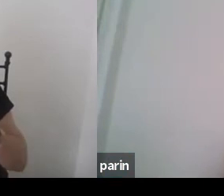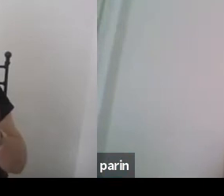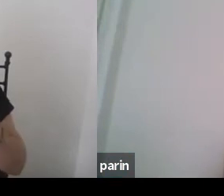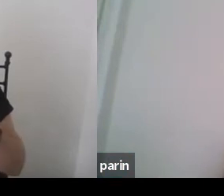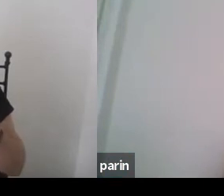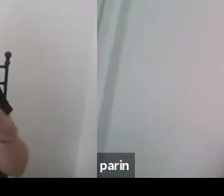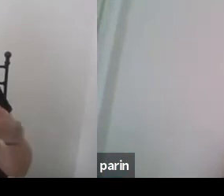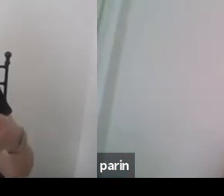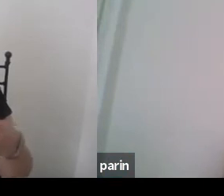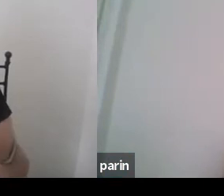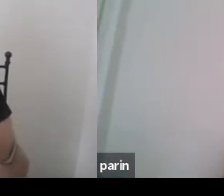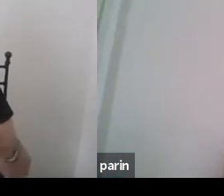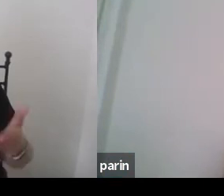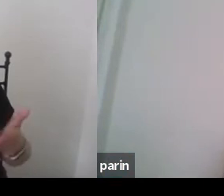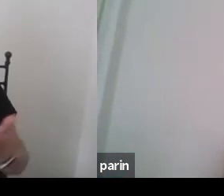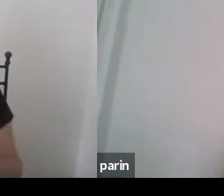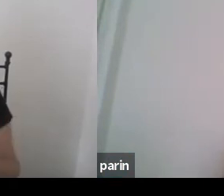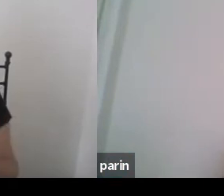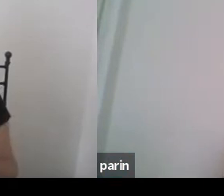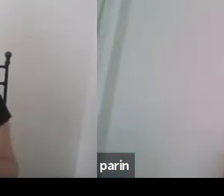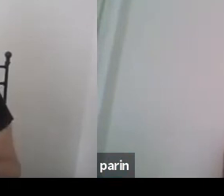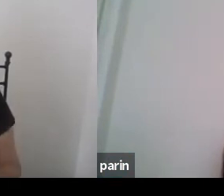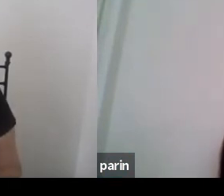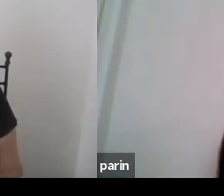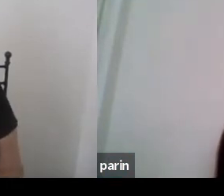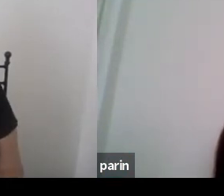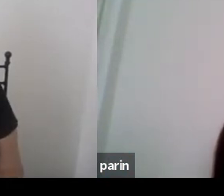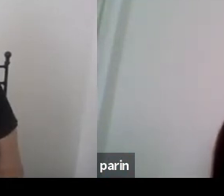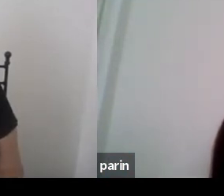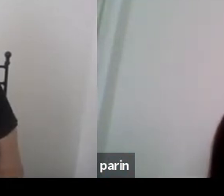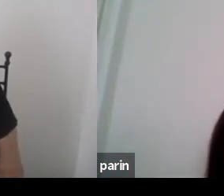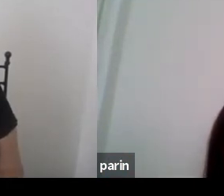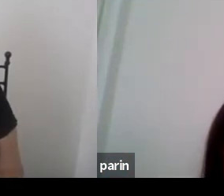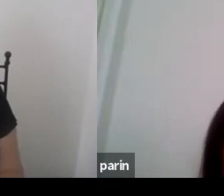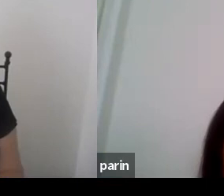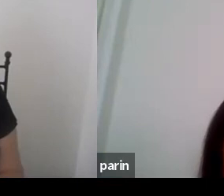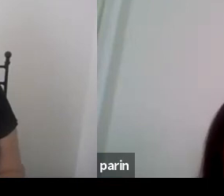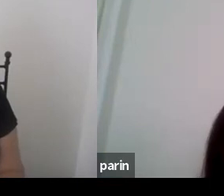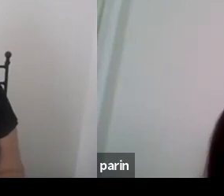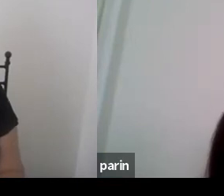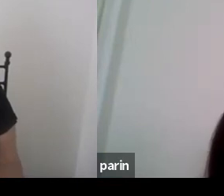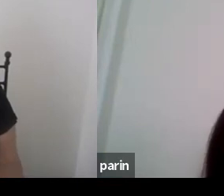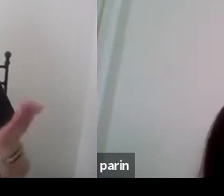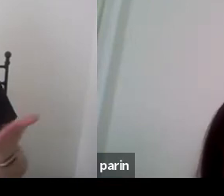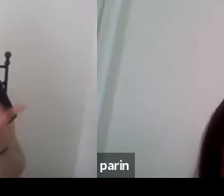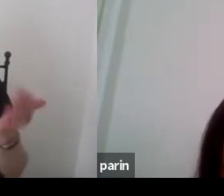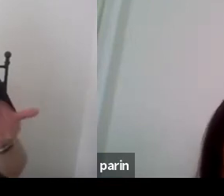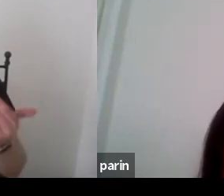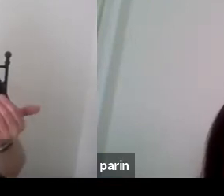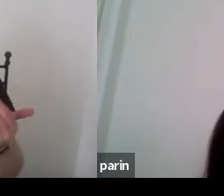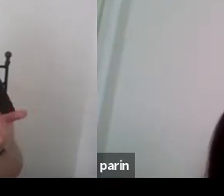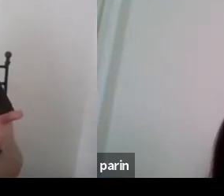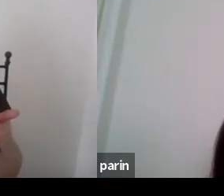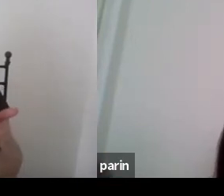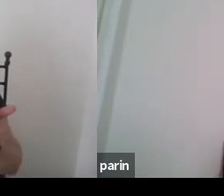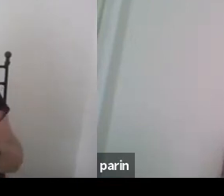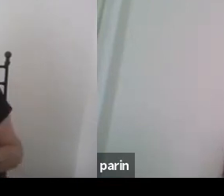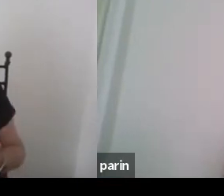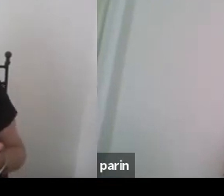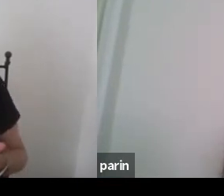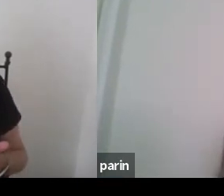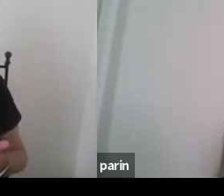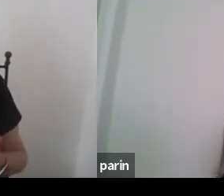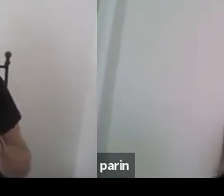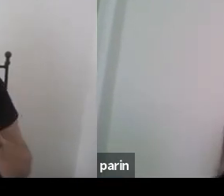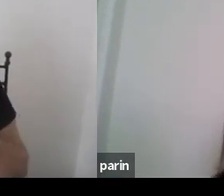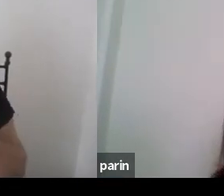So we definitely want to encourage people to come forward. Don't sit at home and be anxious. Please do